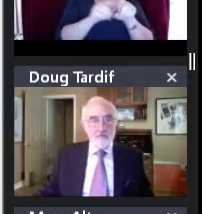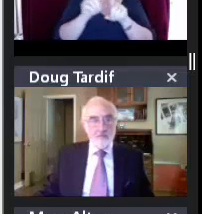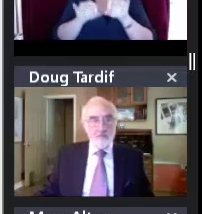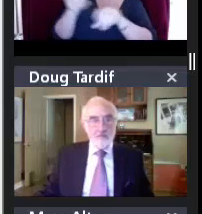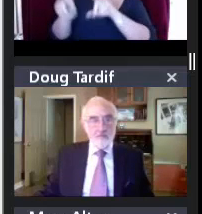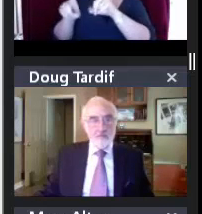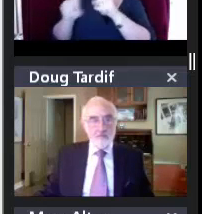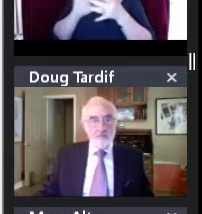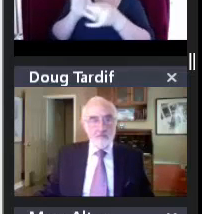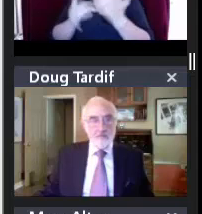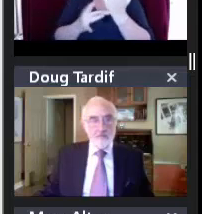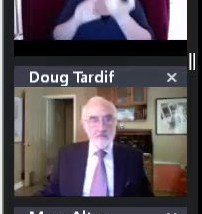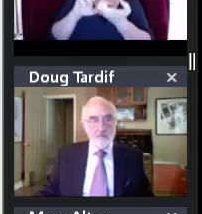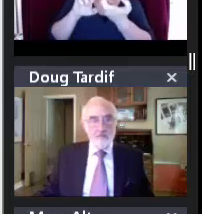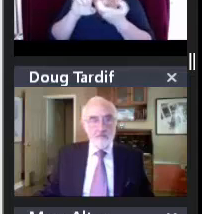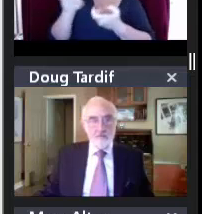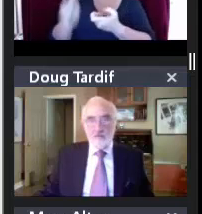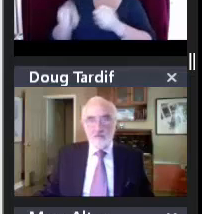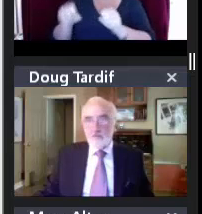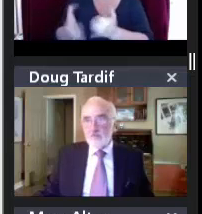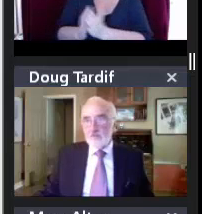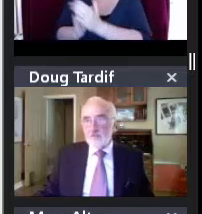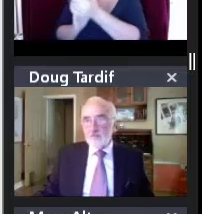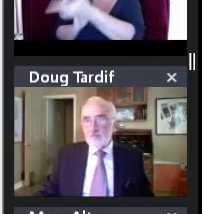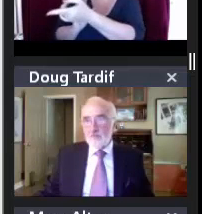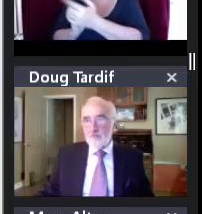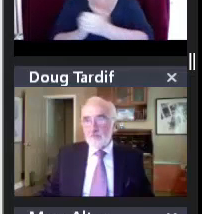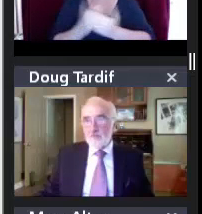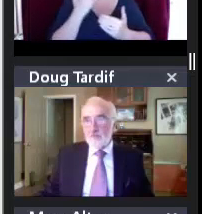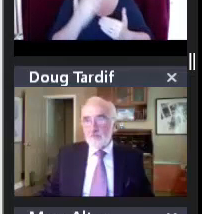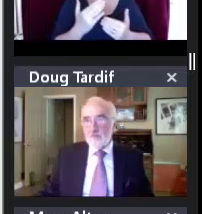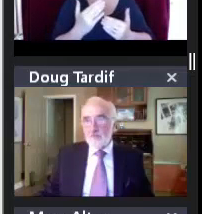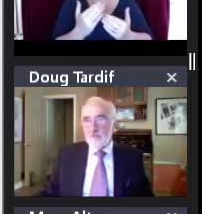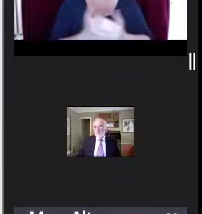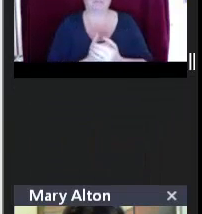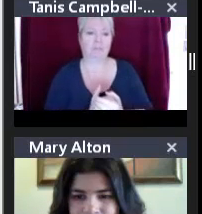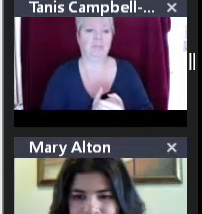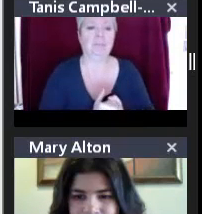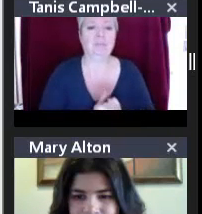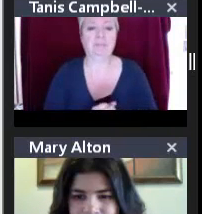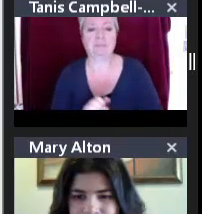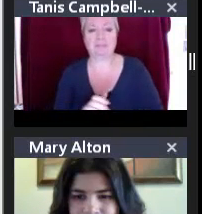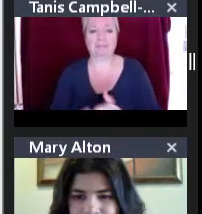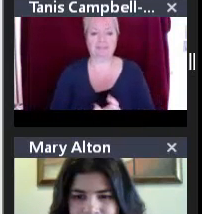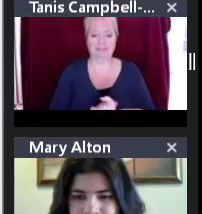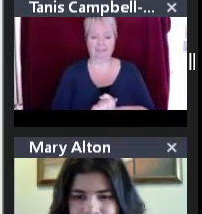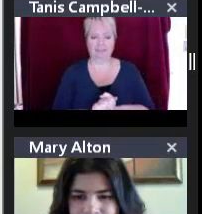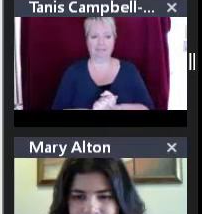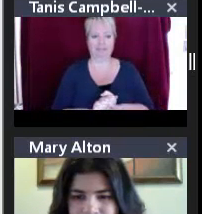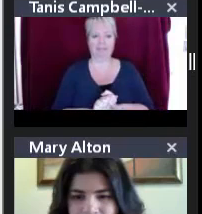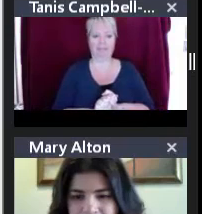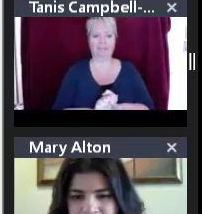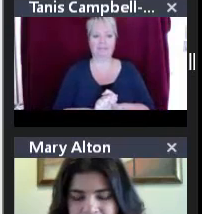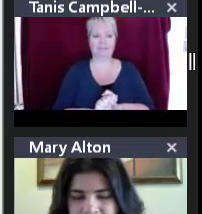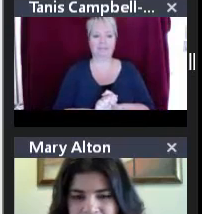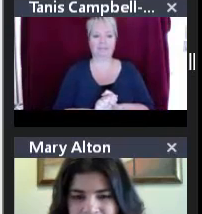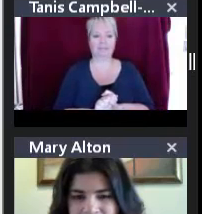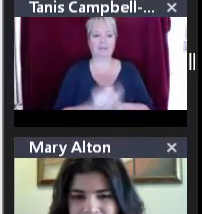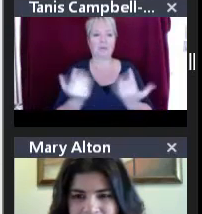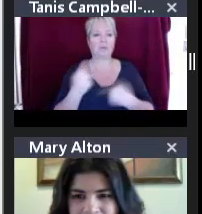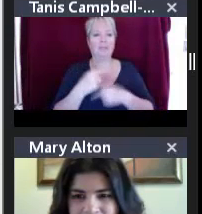you, and I'm going to move along now and cover what we want to cover off here today in our